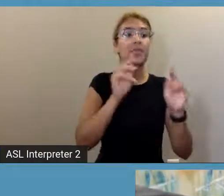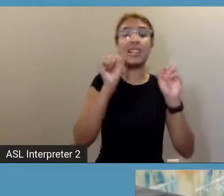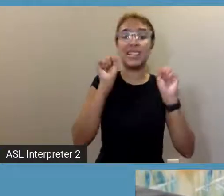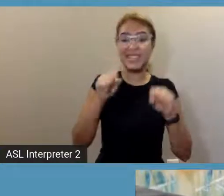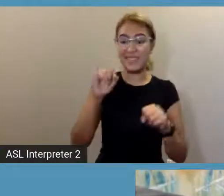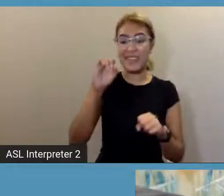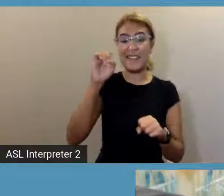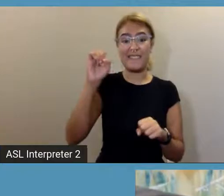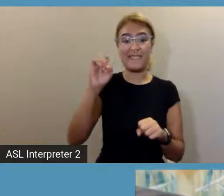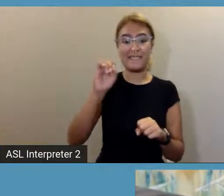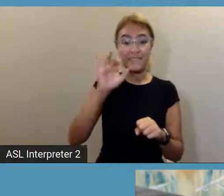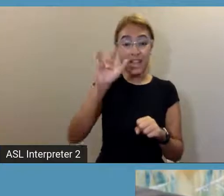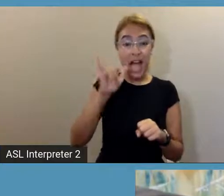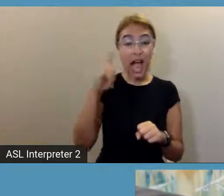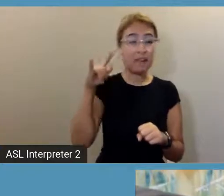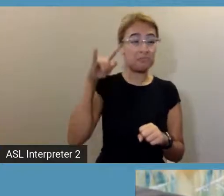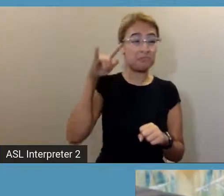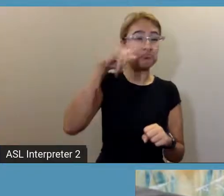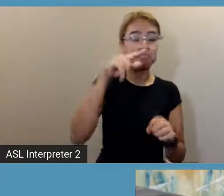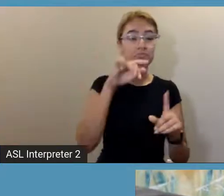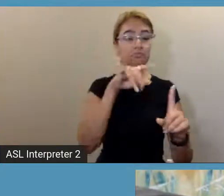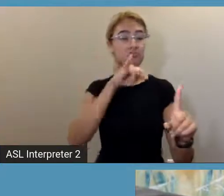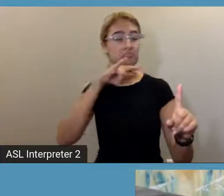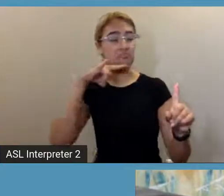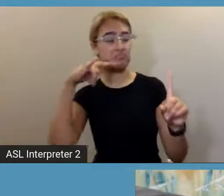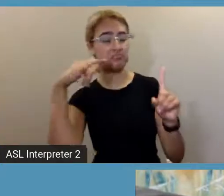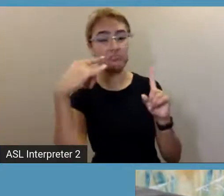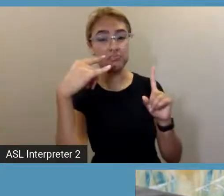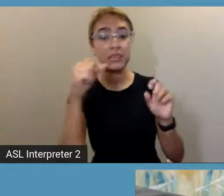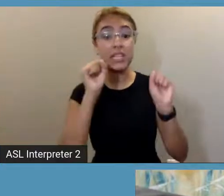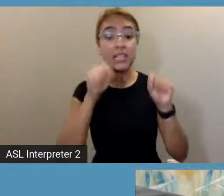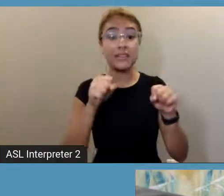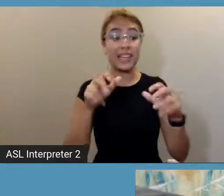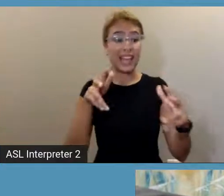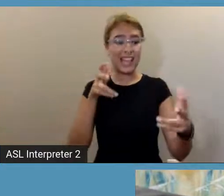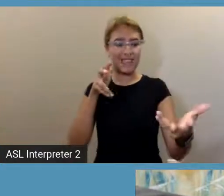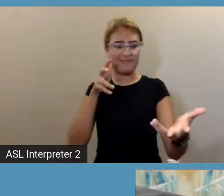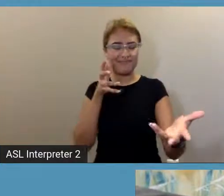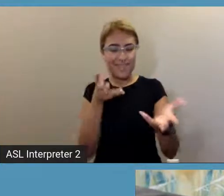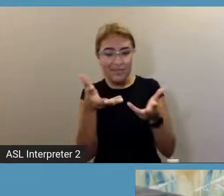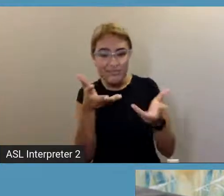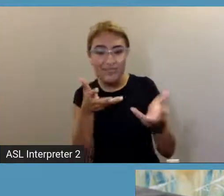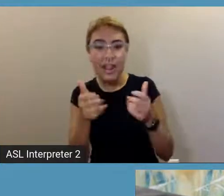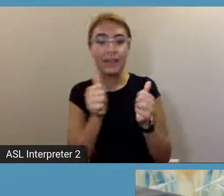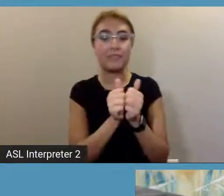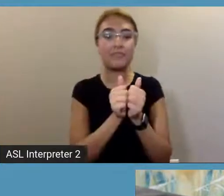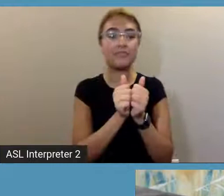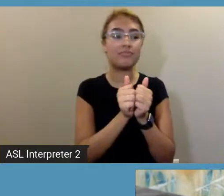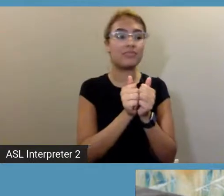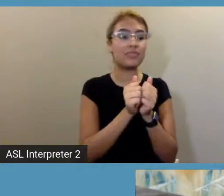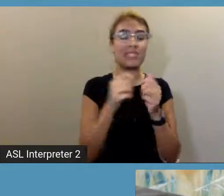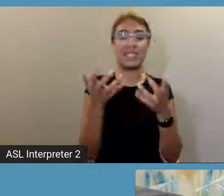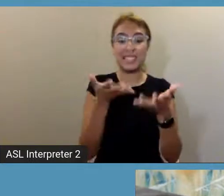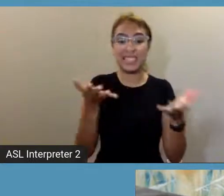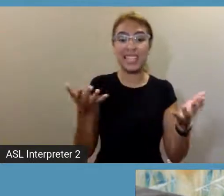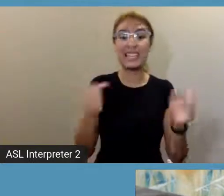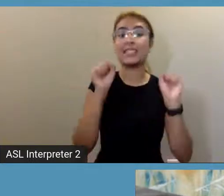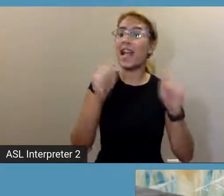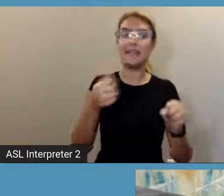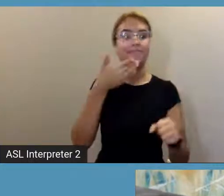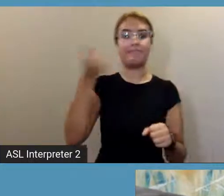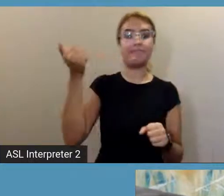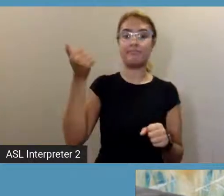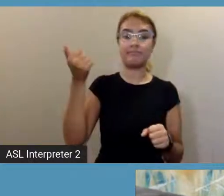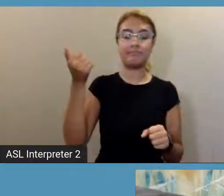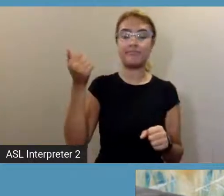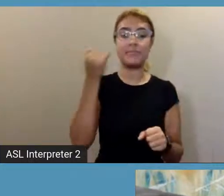those kind of things. And if you can make actual interactable, like video game things, that's even better. If you want some examples of